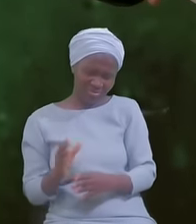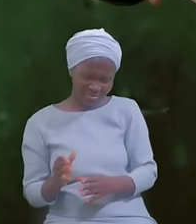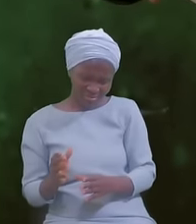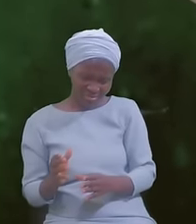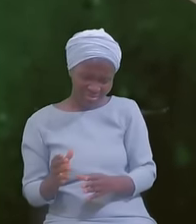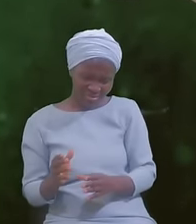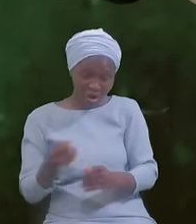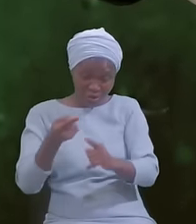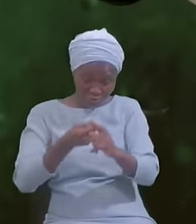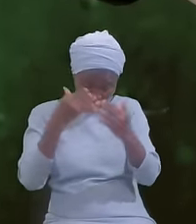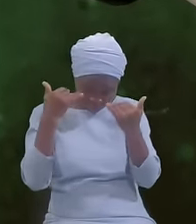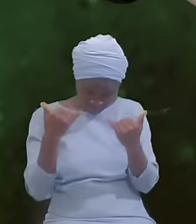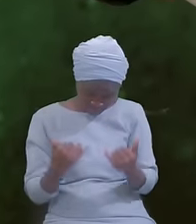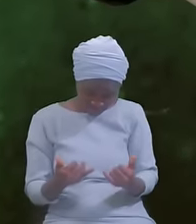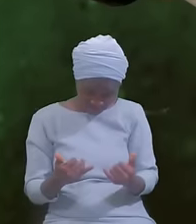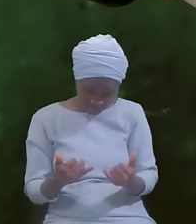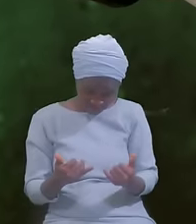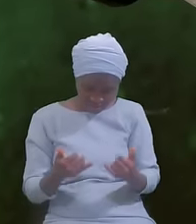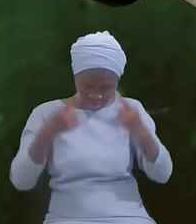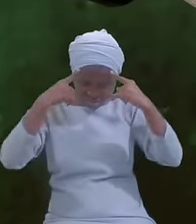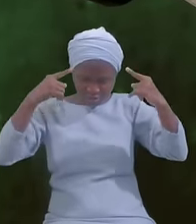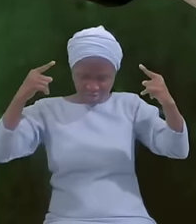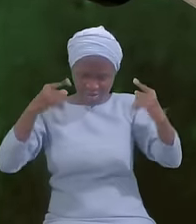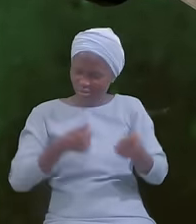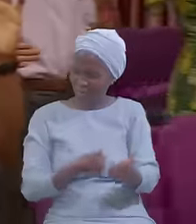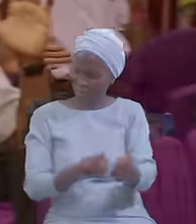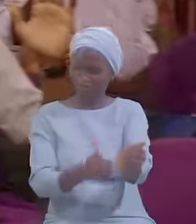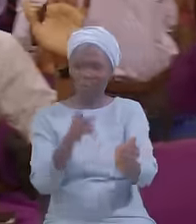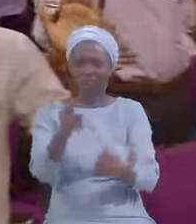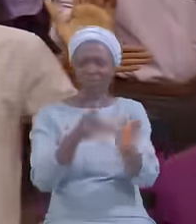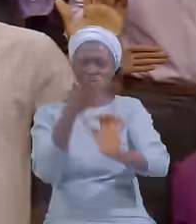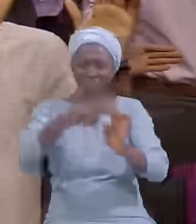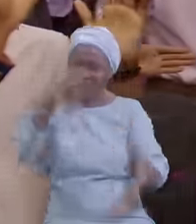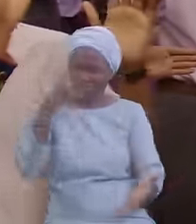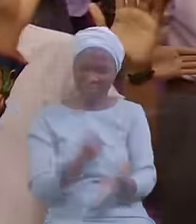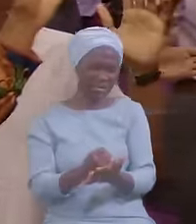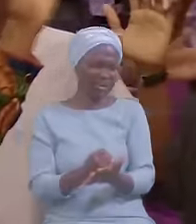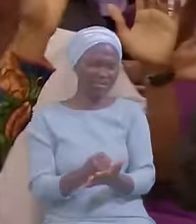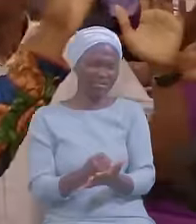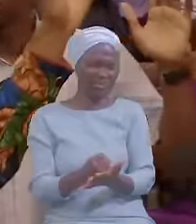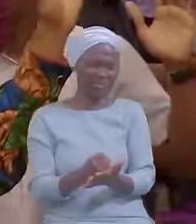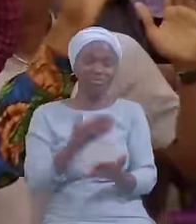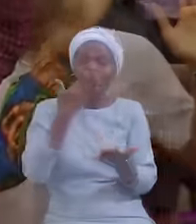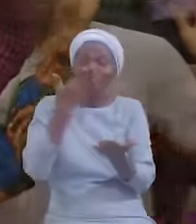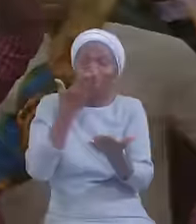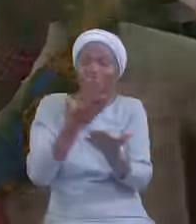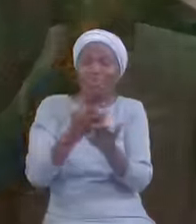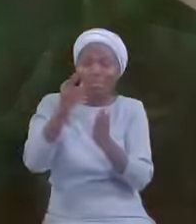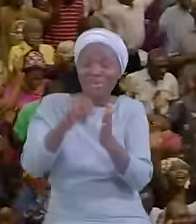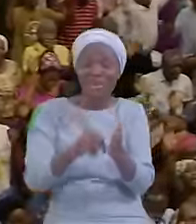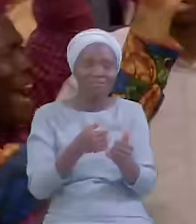From this moment, success will follow you. Goodness will follow